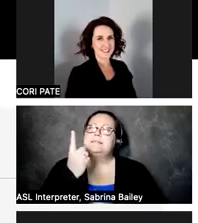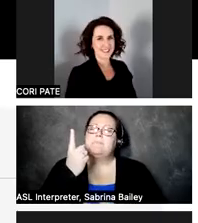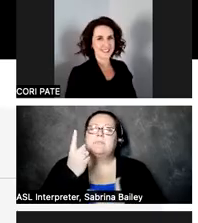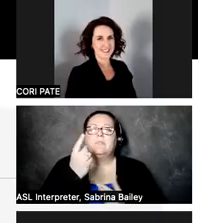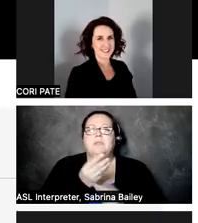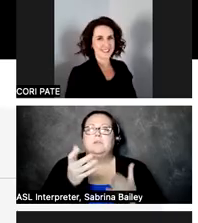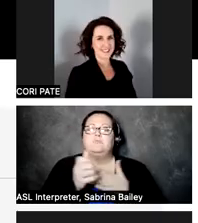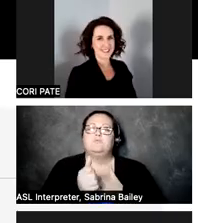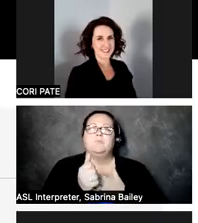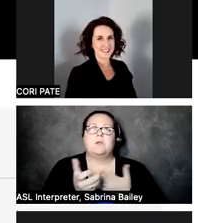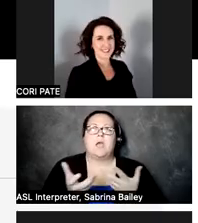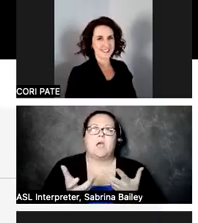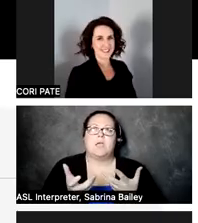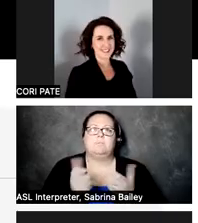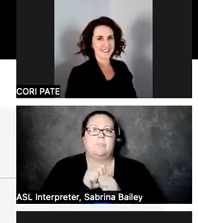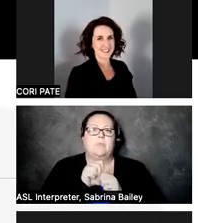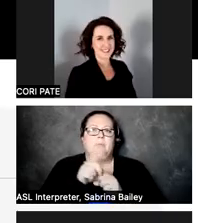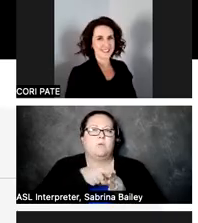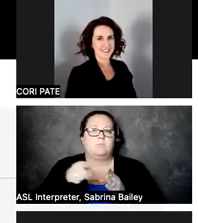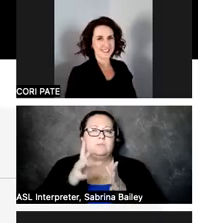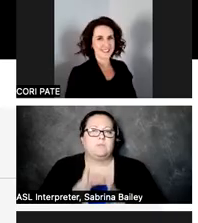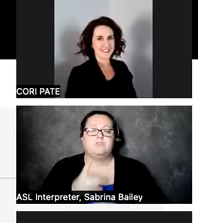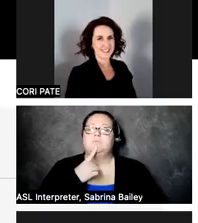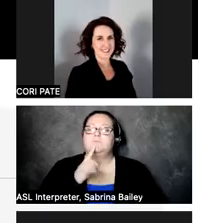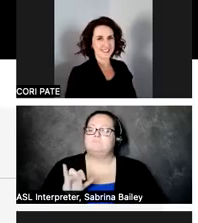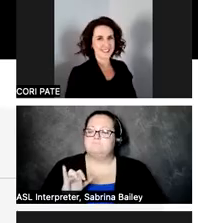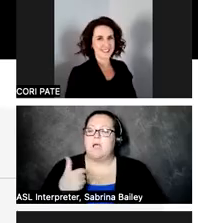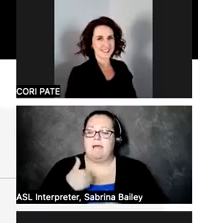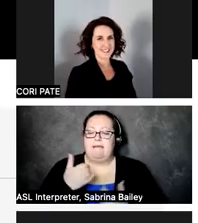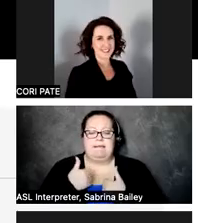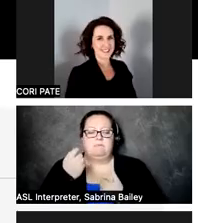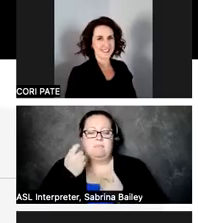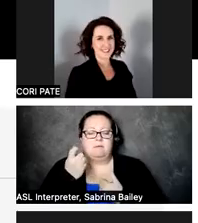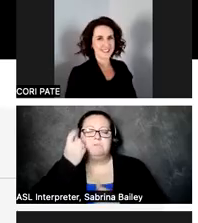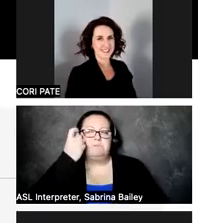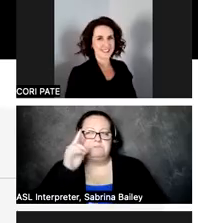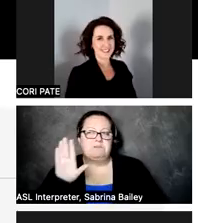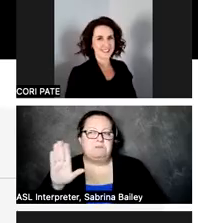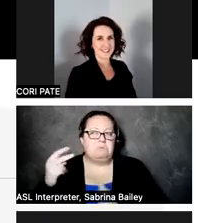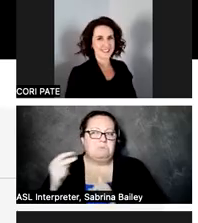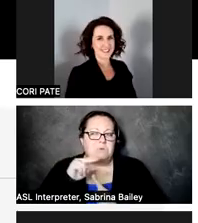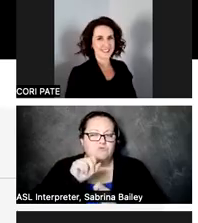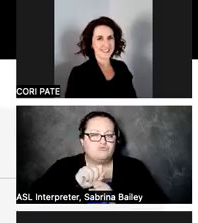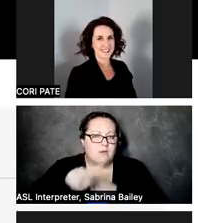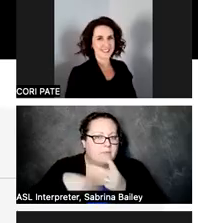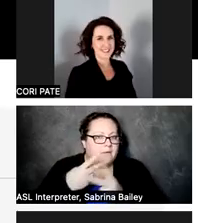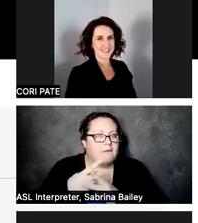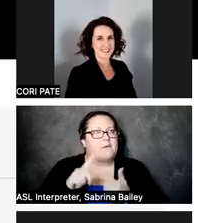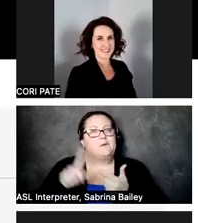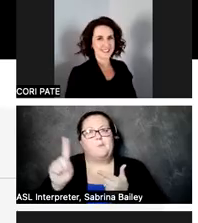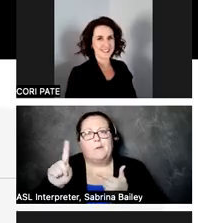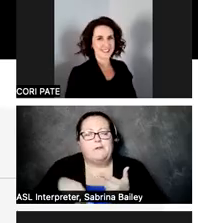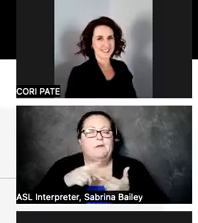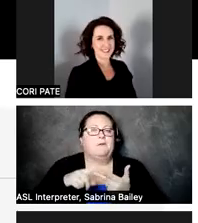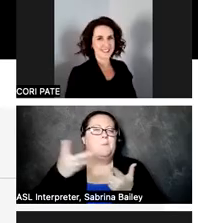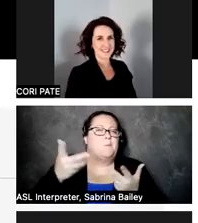guide the employment specialist to say, okay, I have a little bit more understanding, the type of job, where the job, what